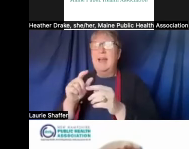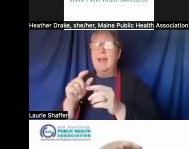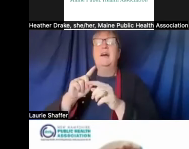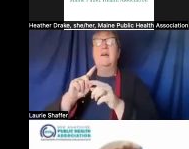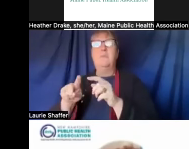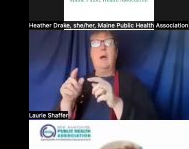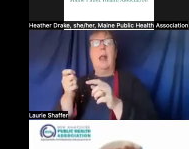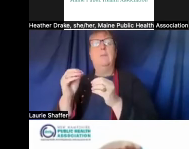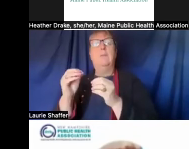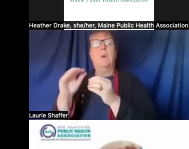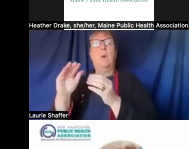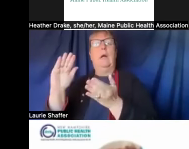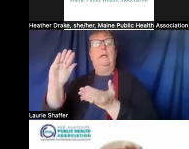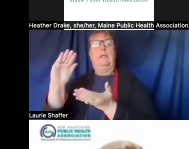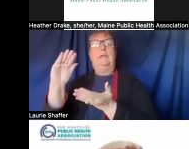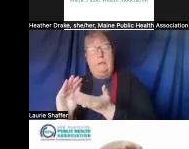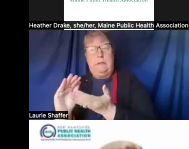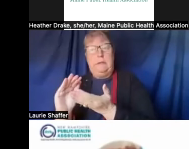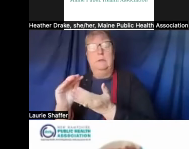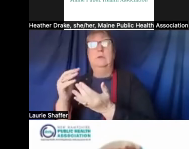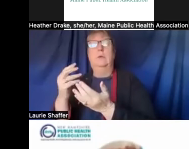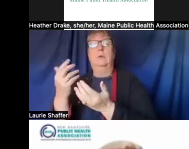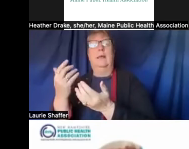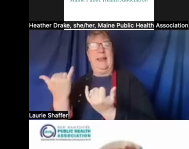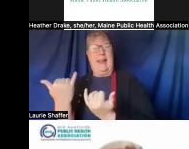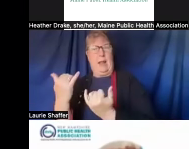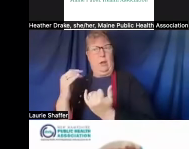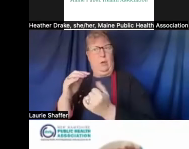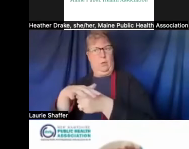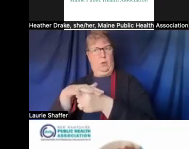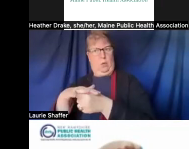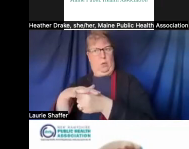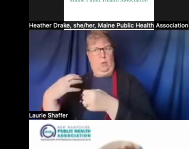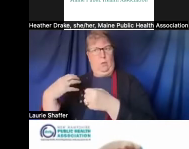officer, we're finding that their work is really starting to subside in this area.